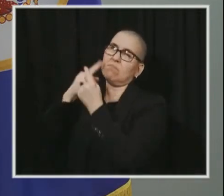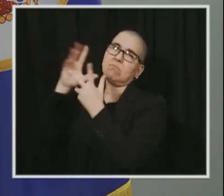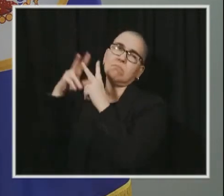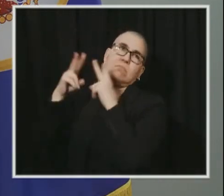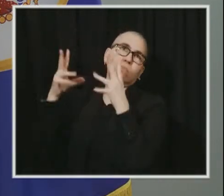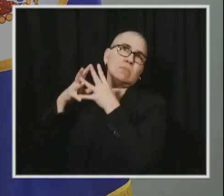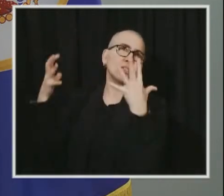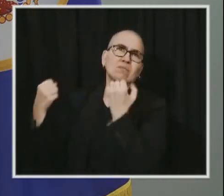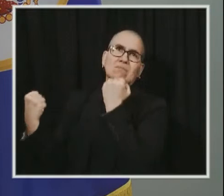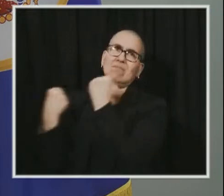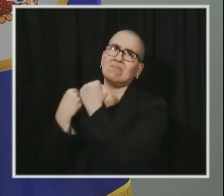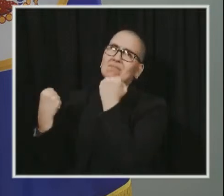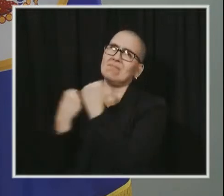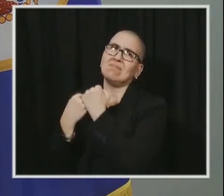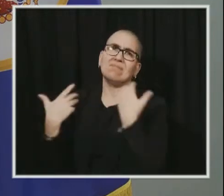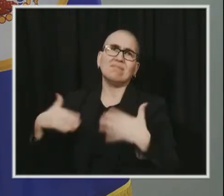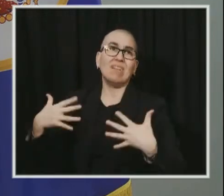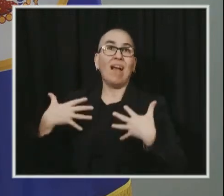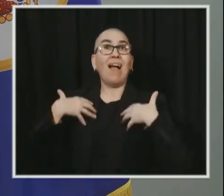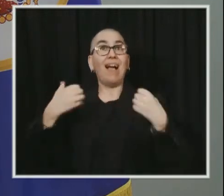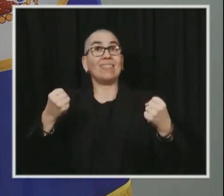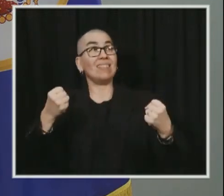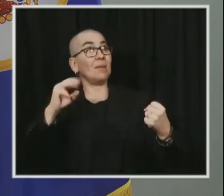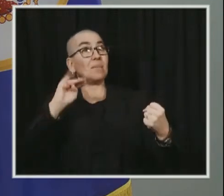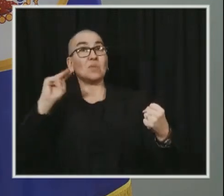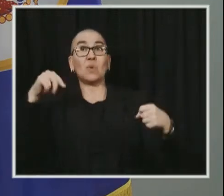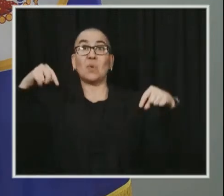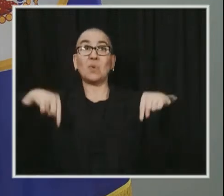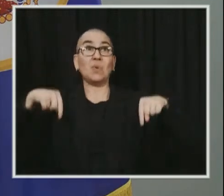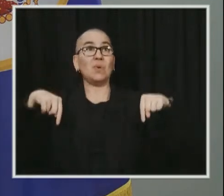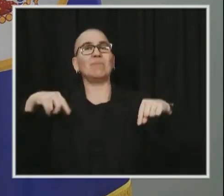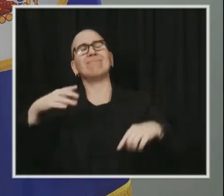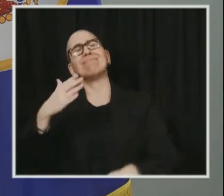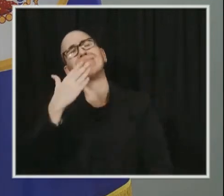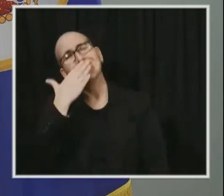and the health of Minnesota is at stake. So thank you.